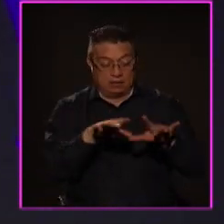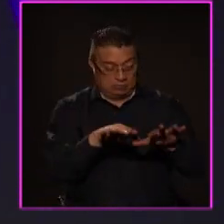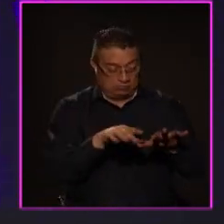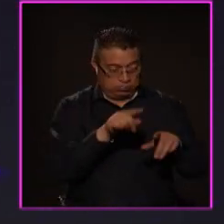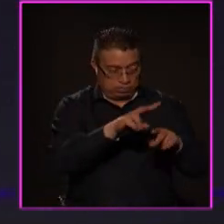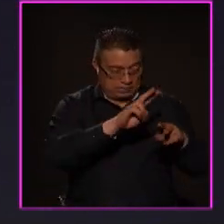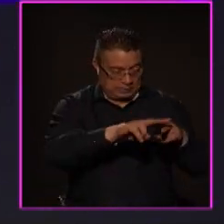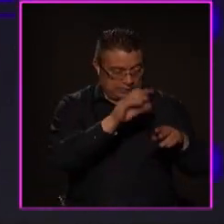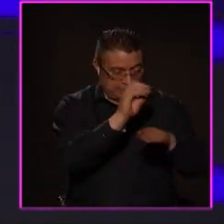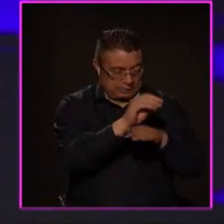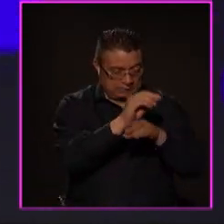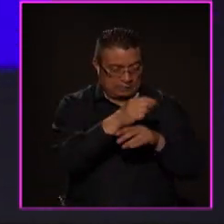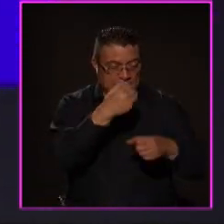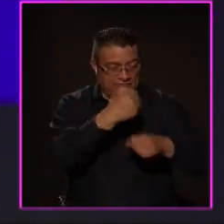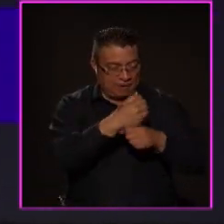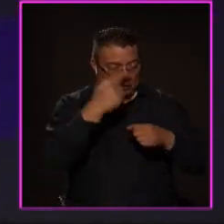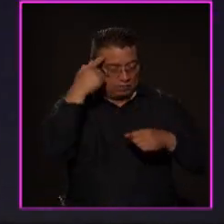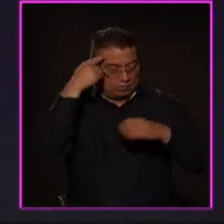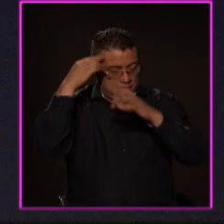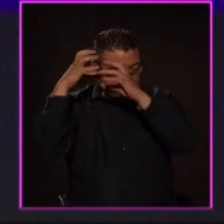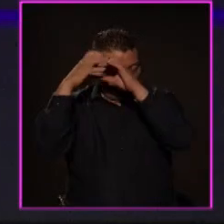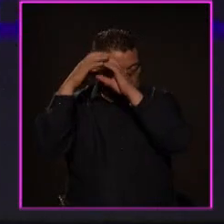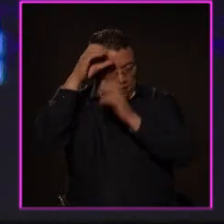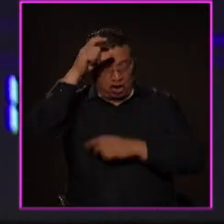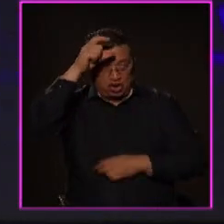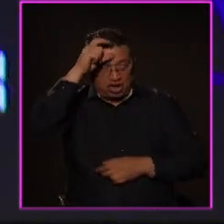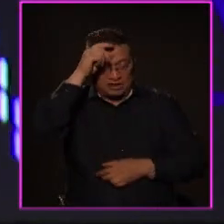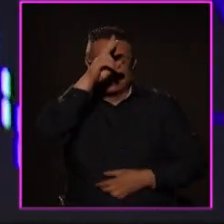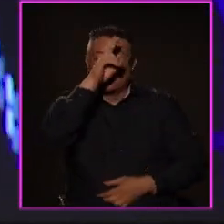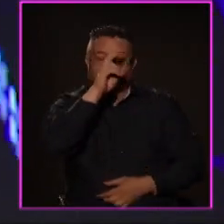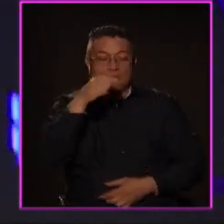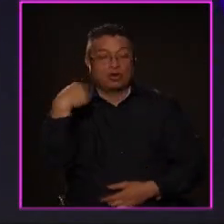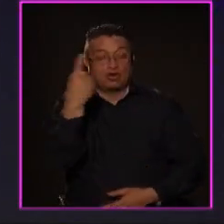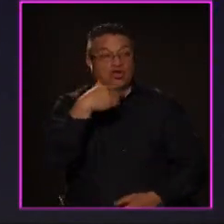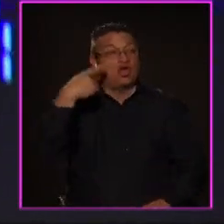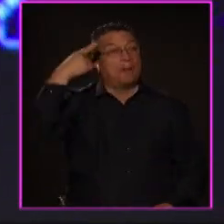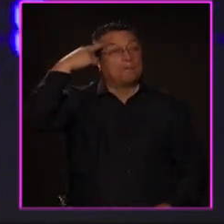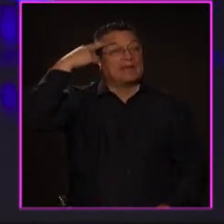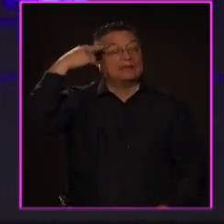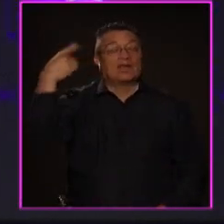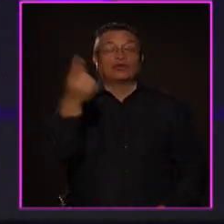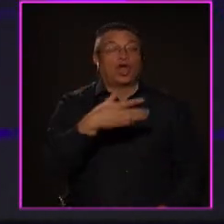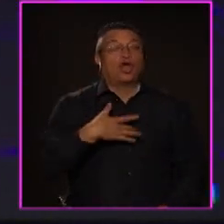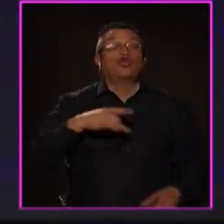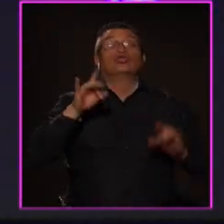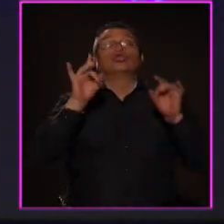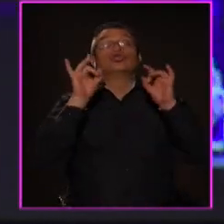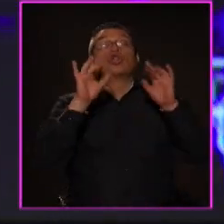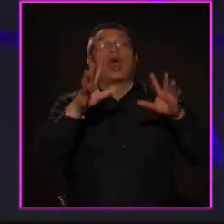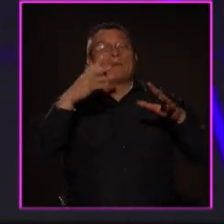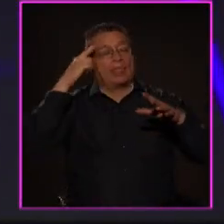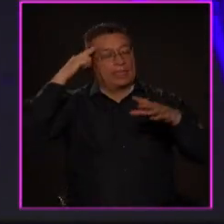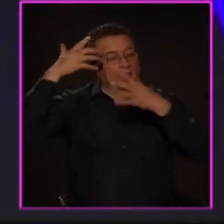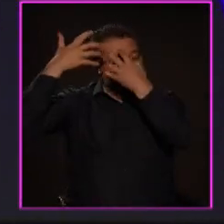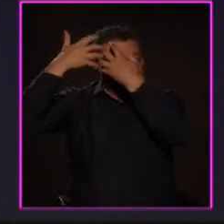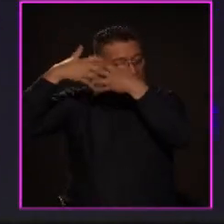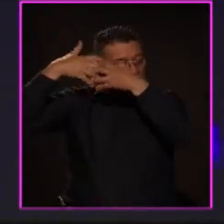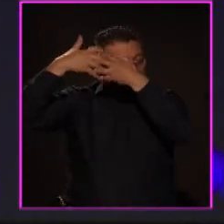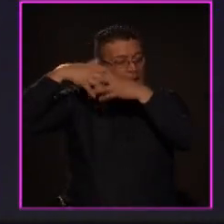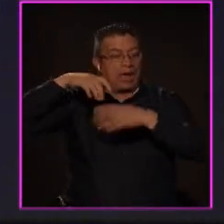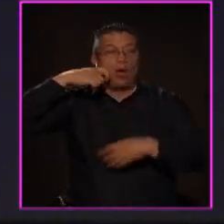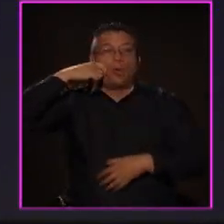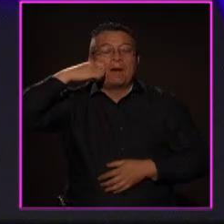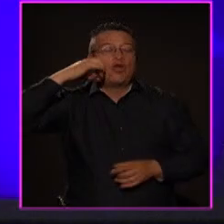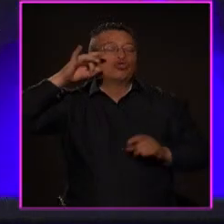tasks that we thought were the prerogative of the human mind. And these tasks are very diverse, as we see